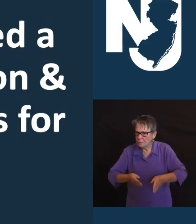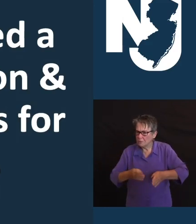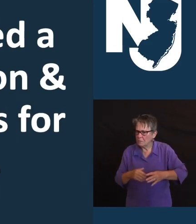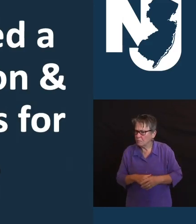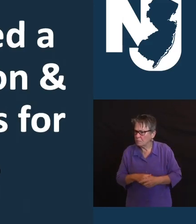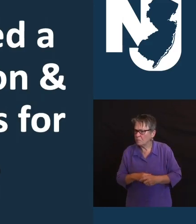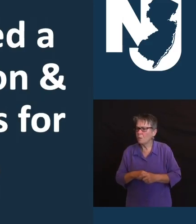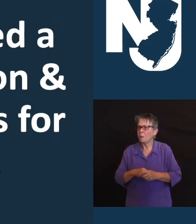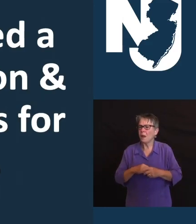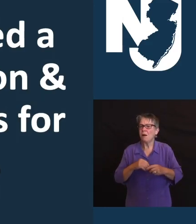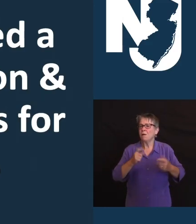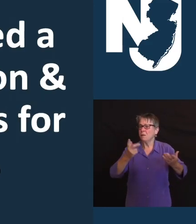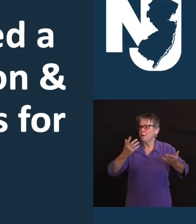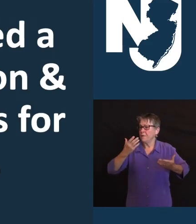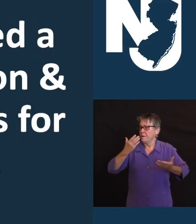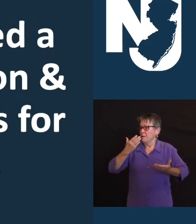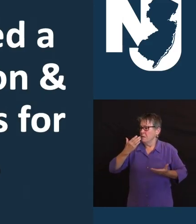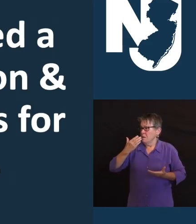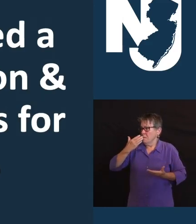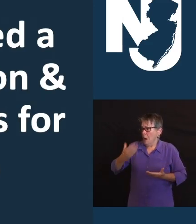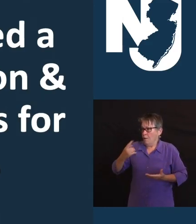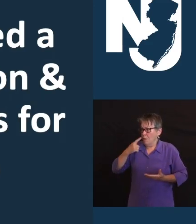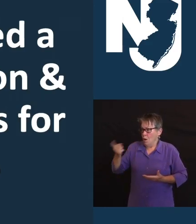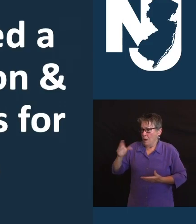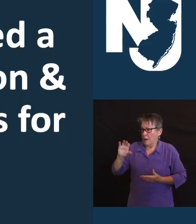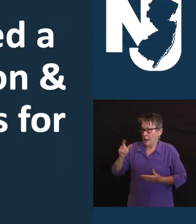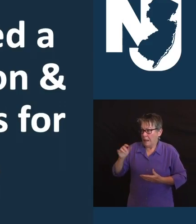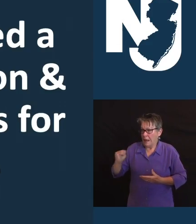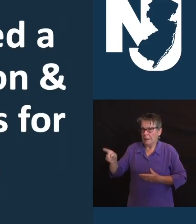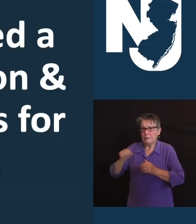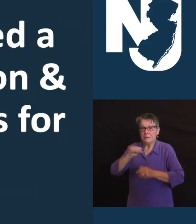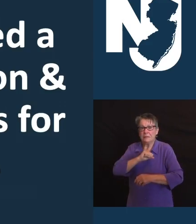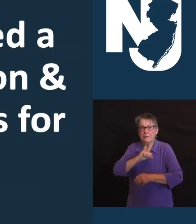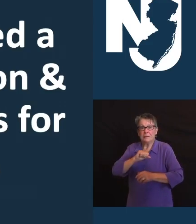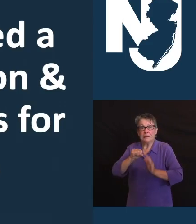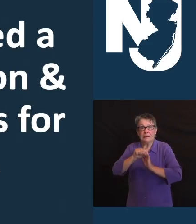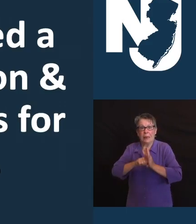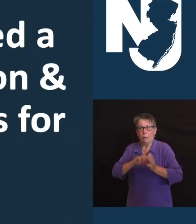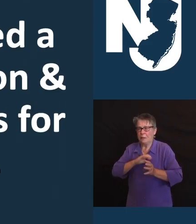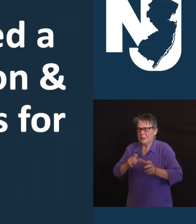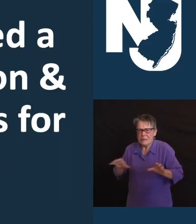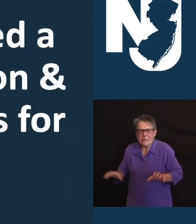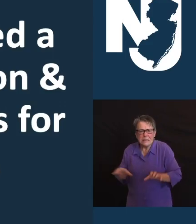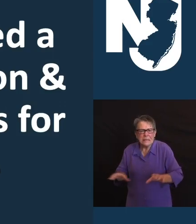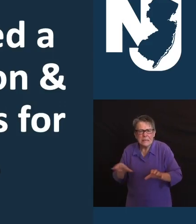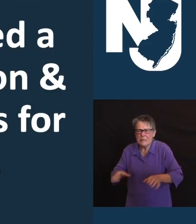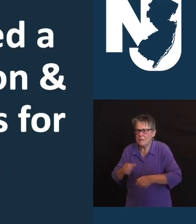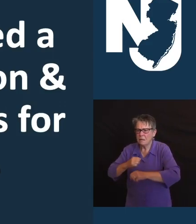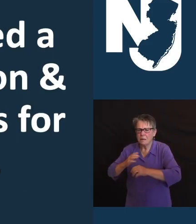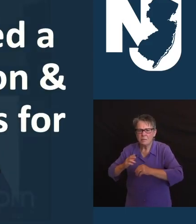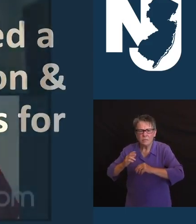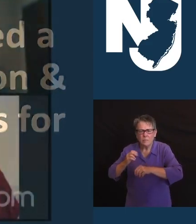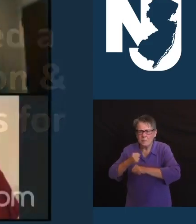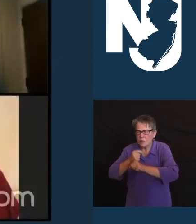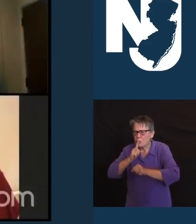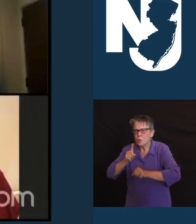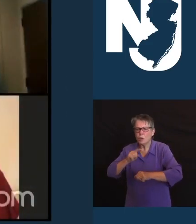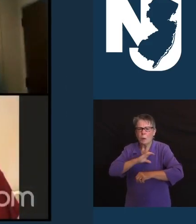for pulling our request together and getting it within FEMA's time frame. Next, switching gears